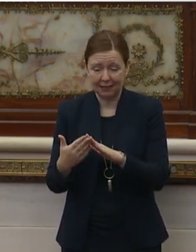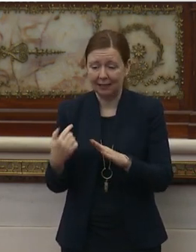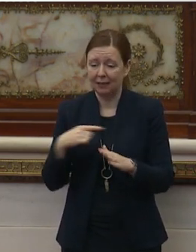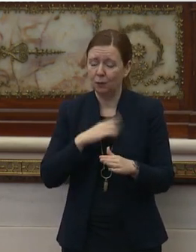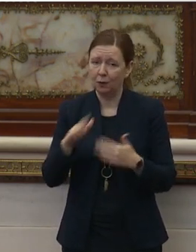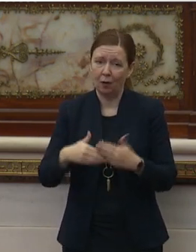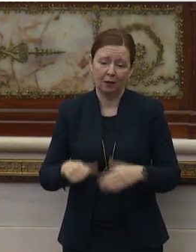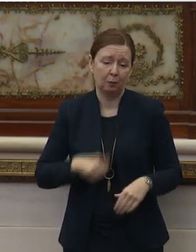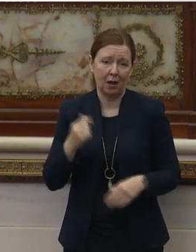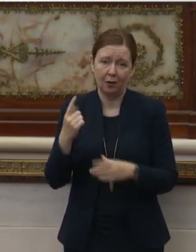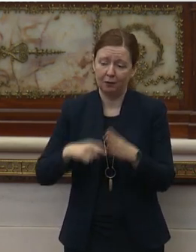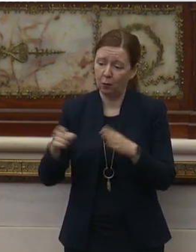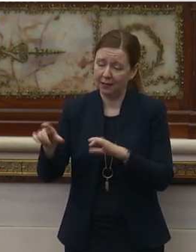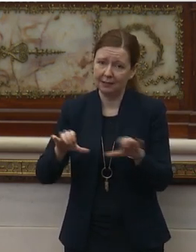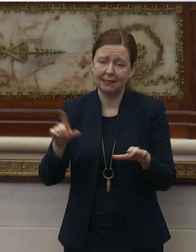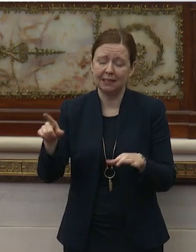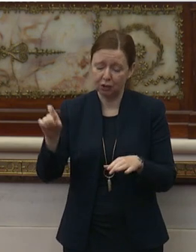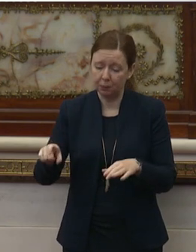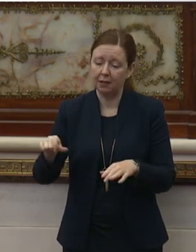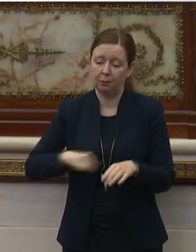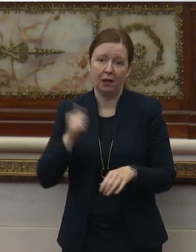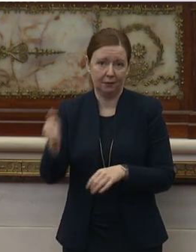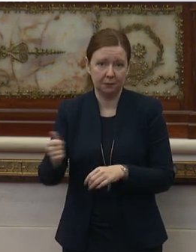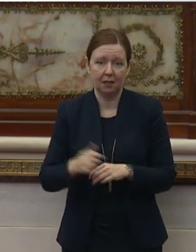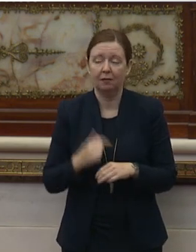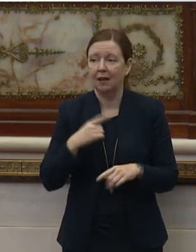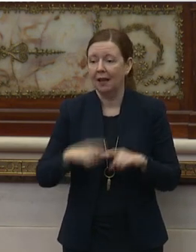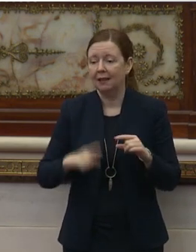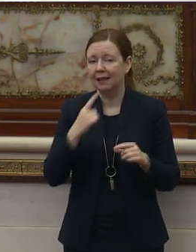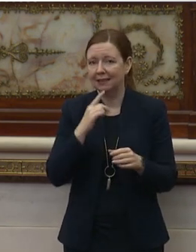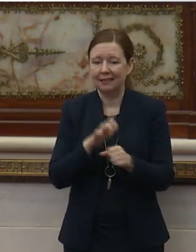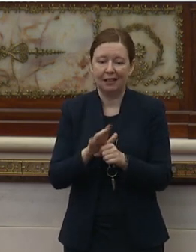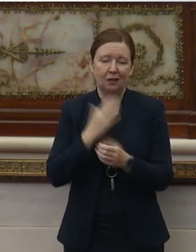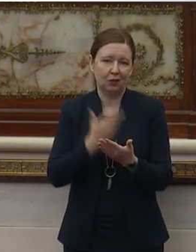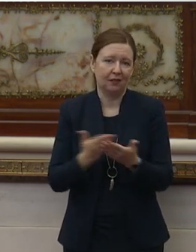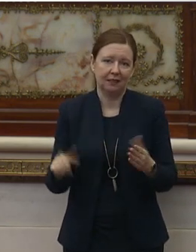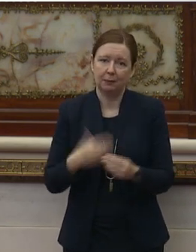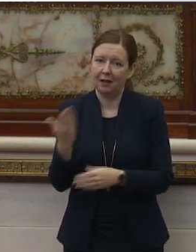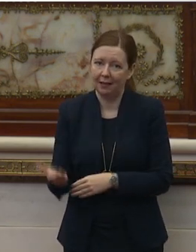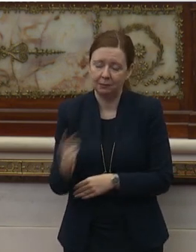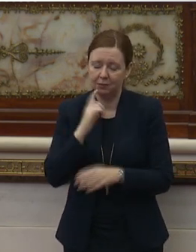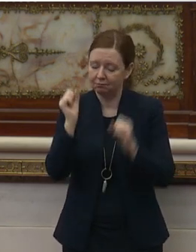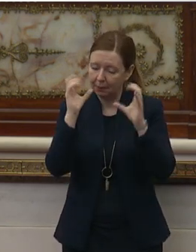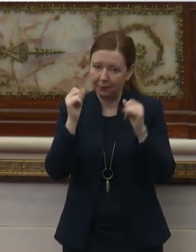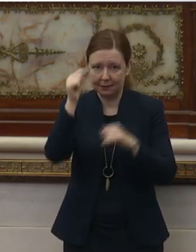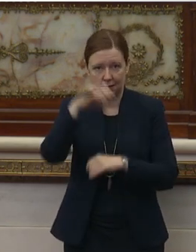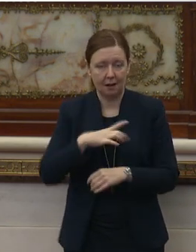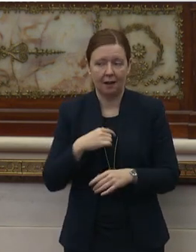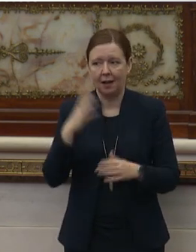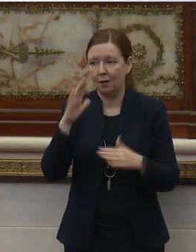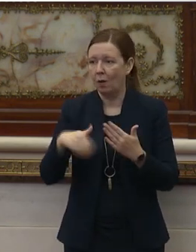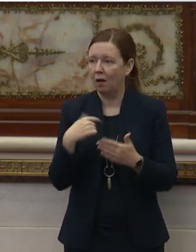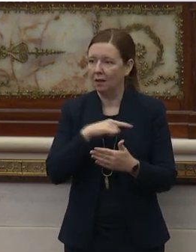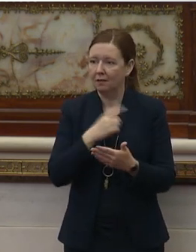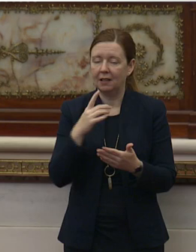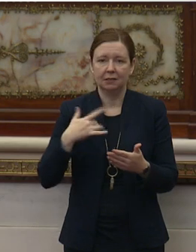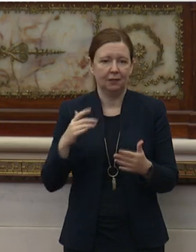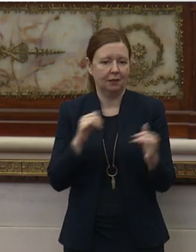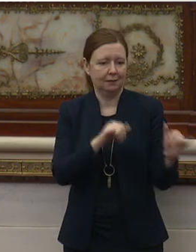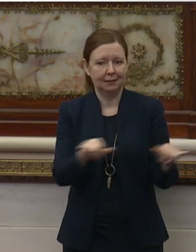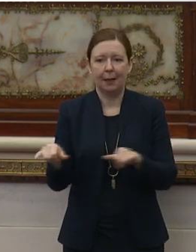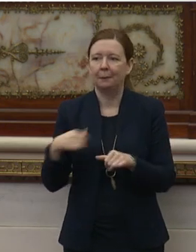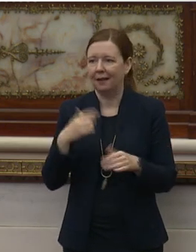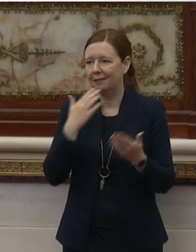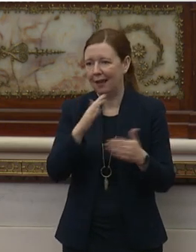all are proud of what he did, and he should be extremely proud. And I can't say enough good things about him. He's just amazing, and I know all of us feel the same way, and I